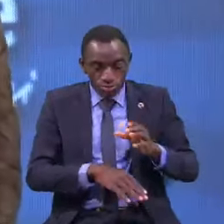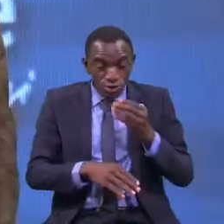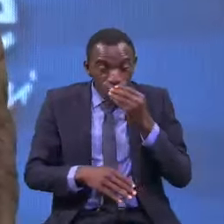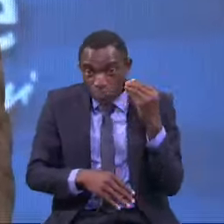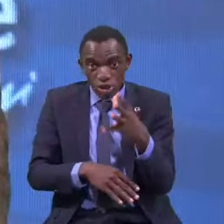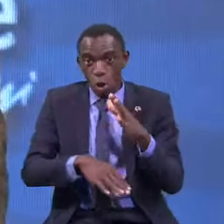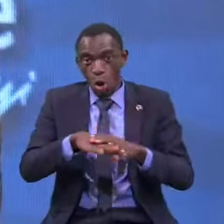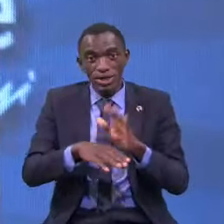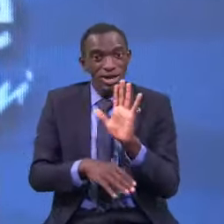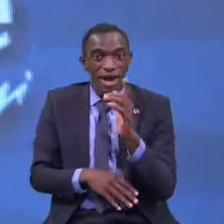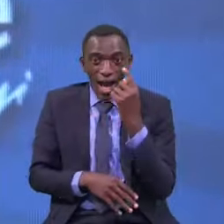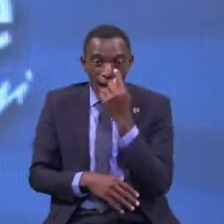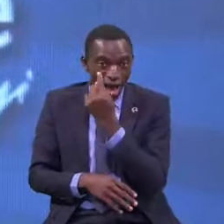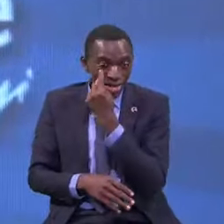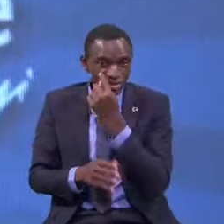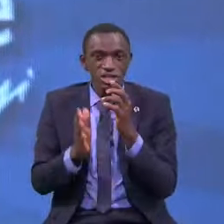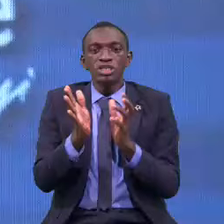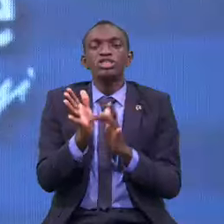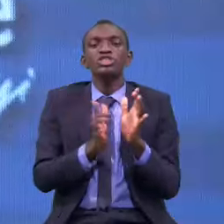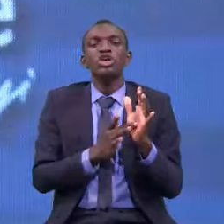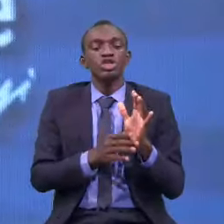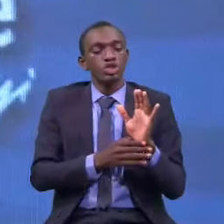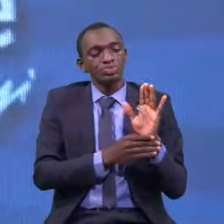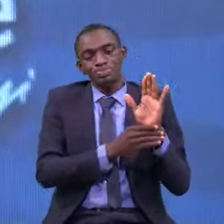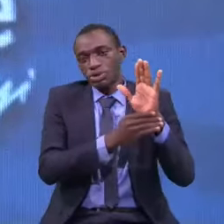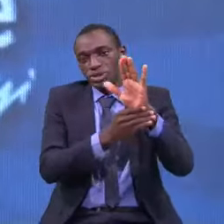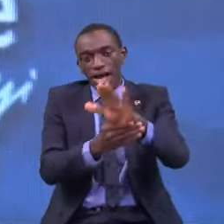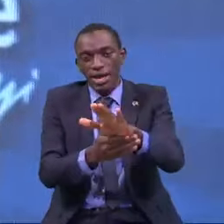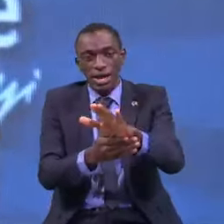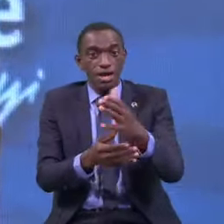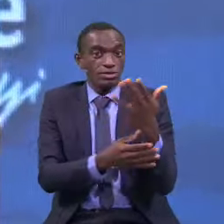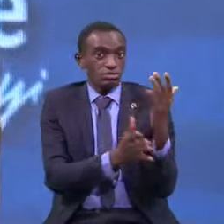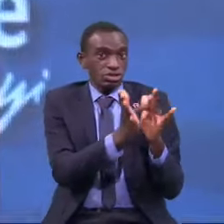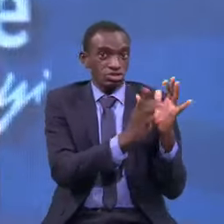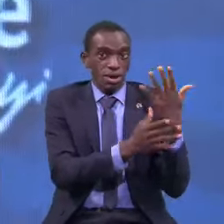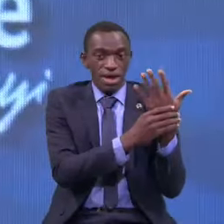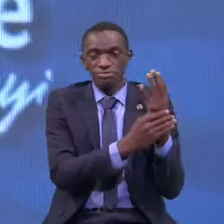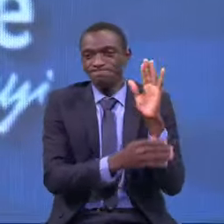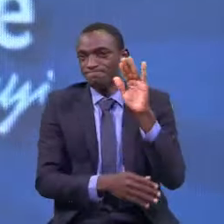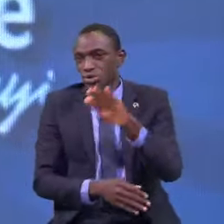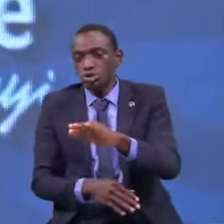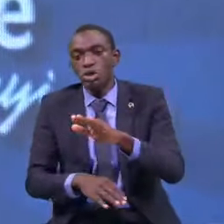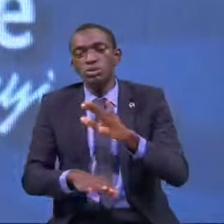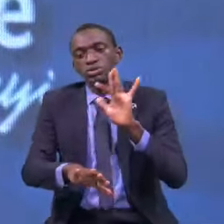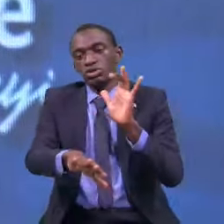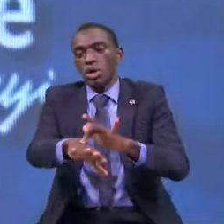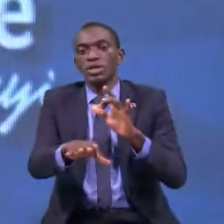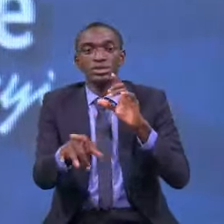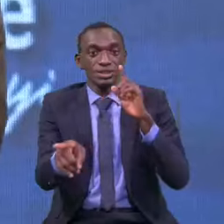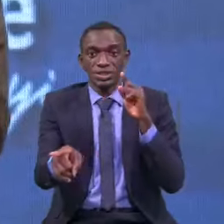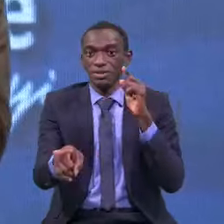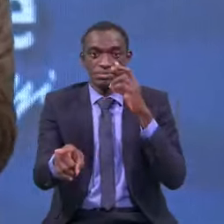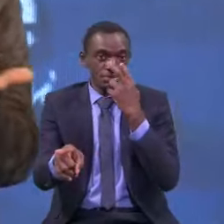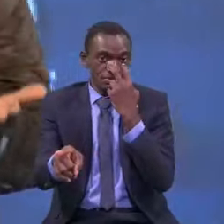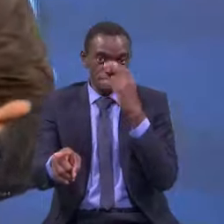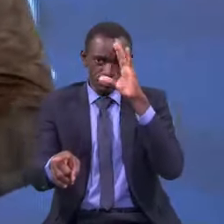he put his hands upon him. He touched him. He asked him